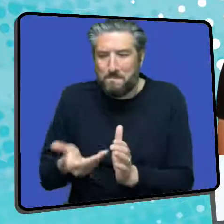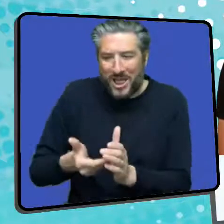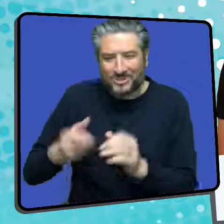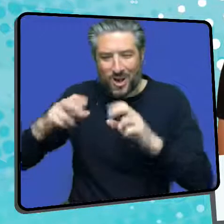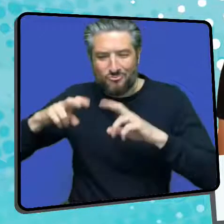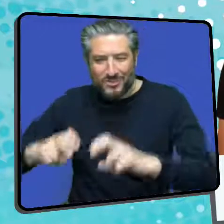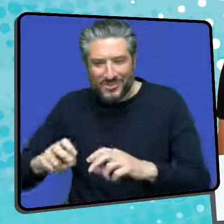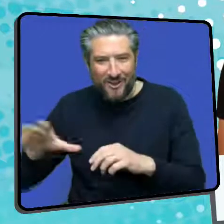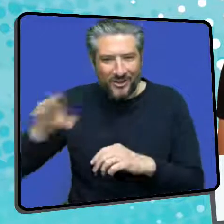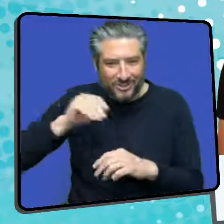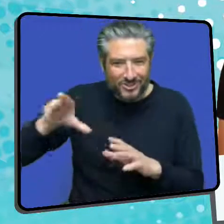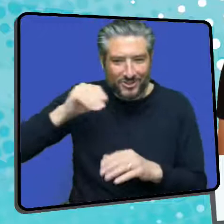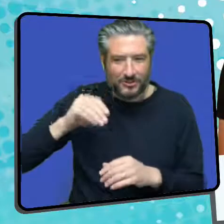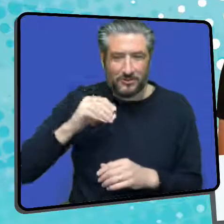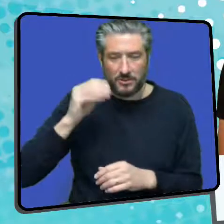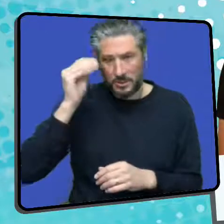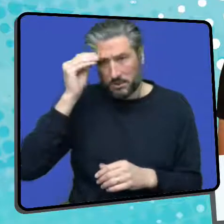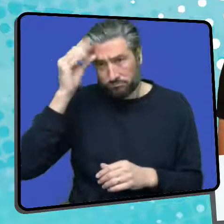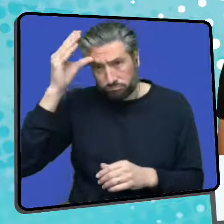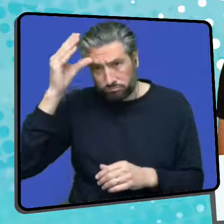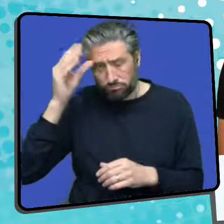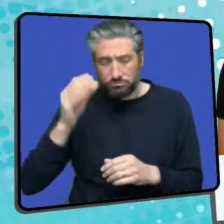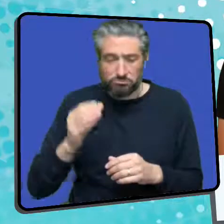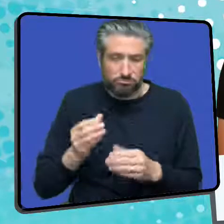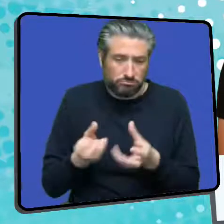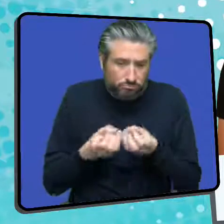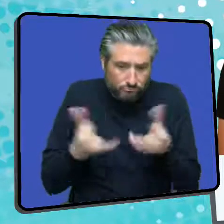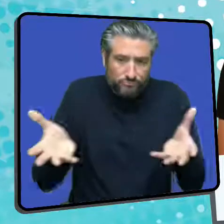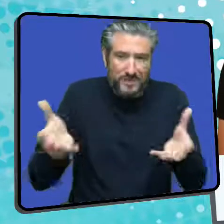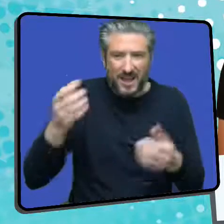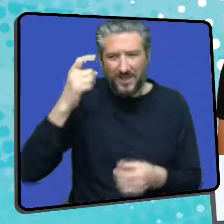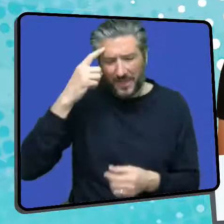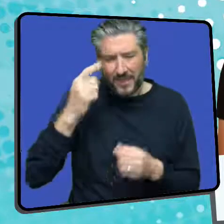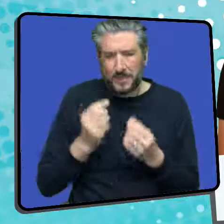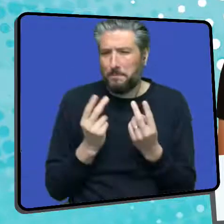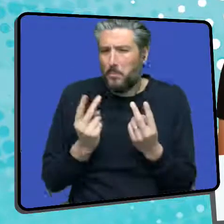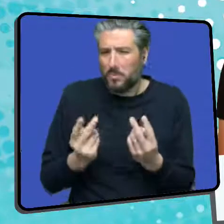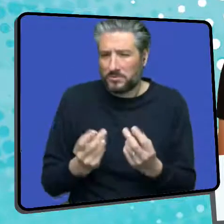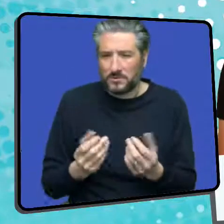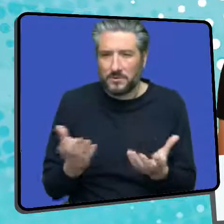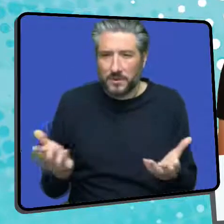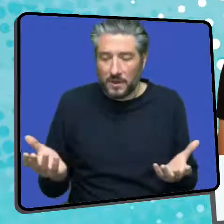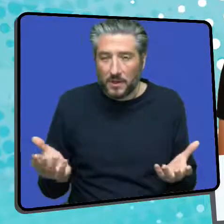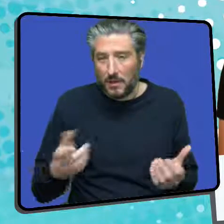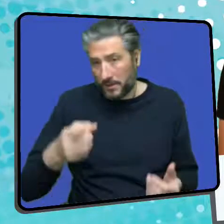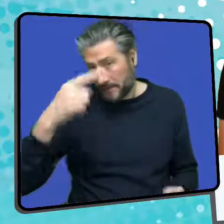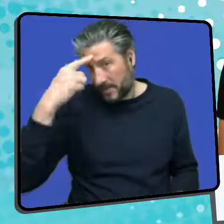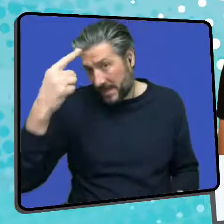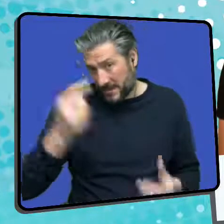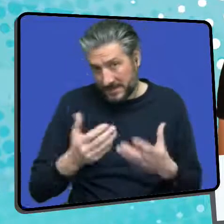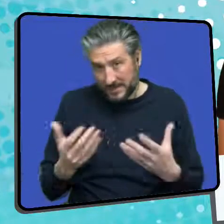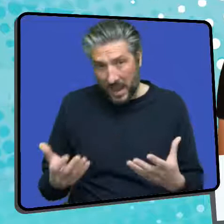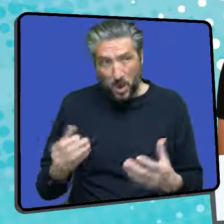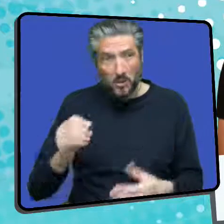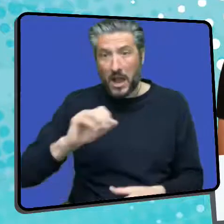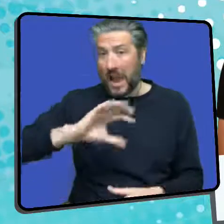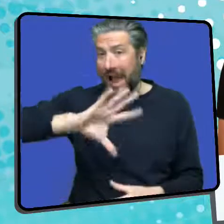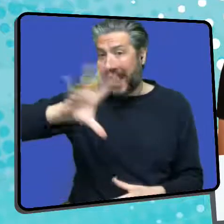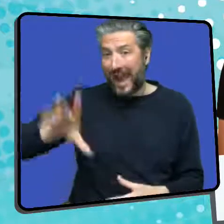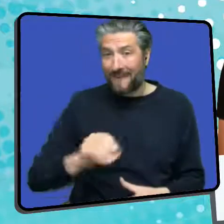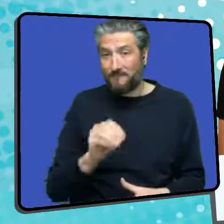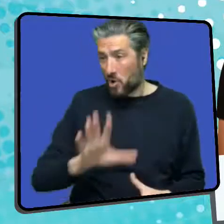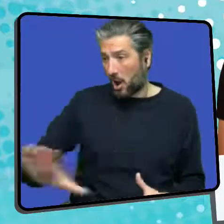they gained for other people in the world. So in this case, you can imagine that someone in Africa doesn't have the same resources as we do in